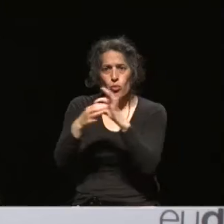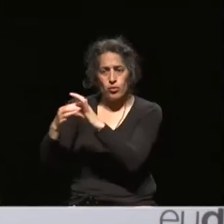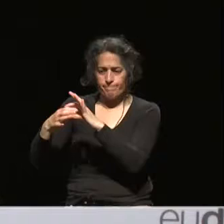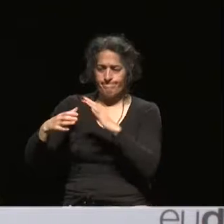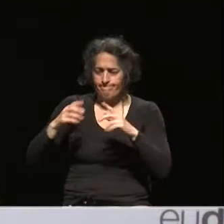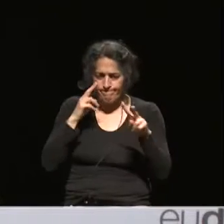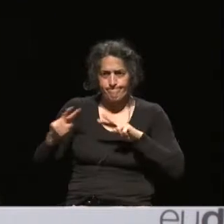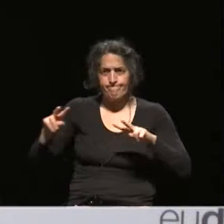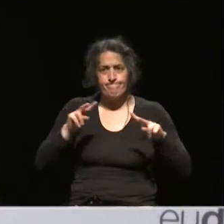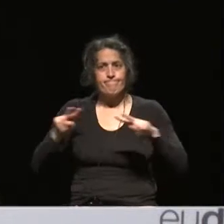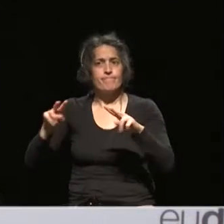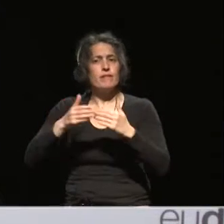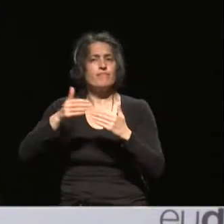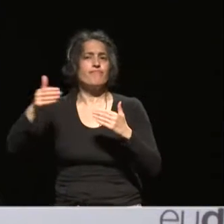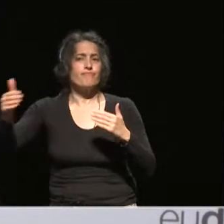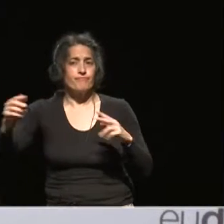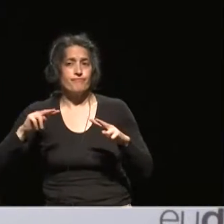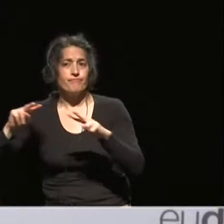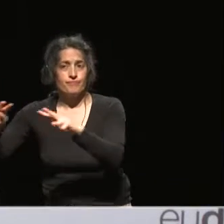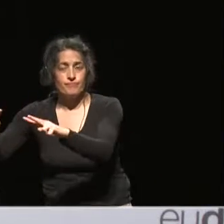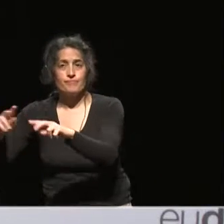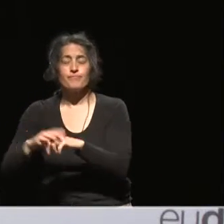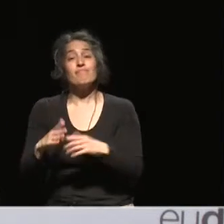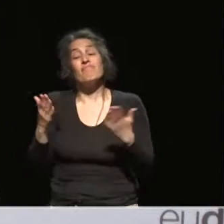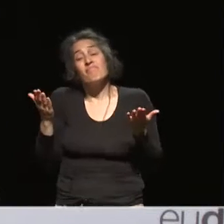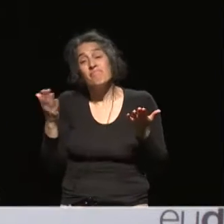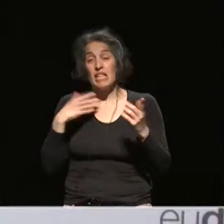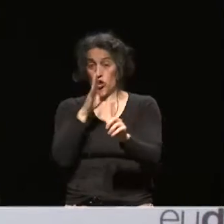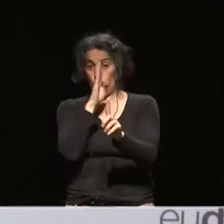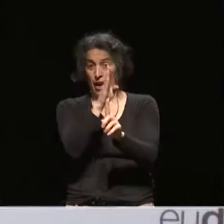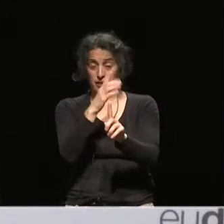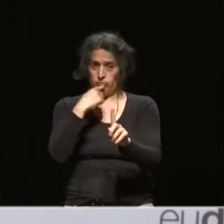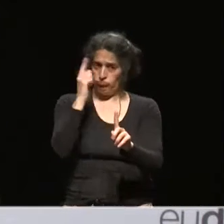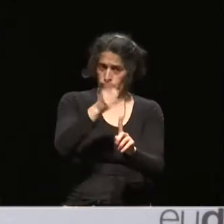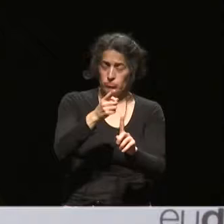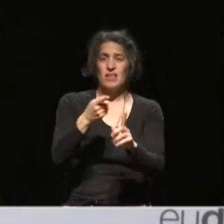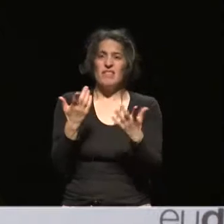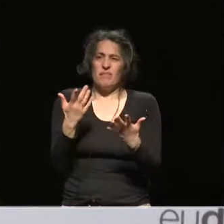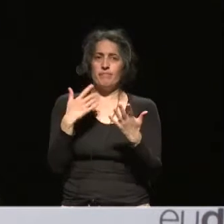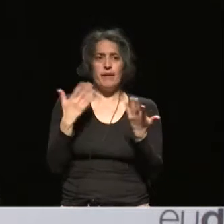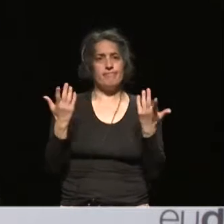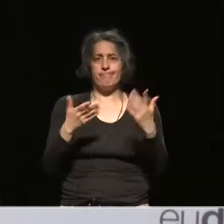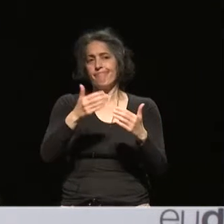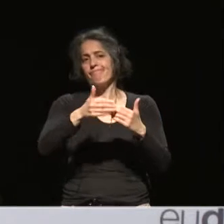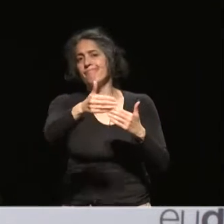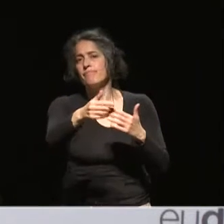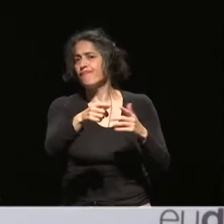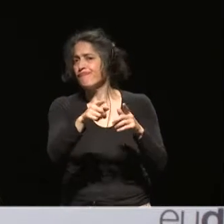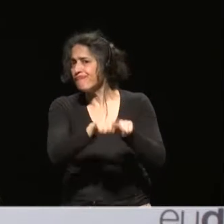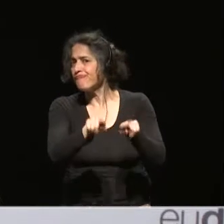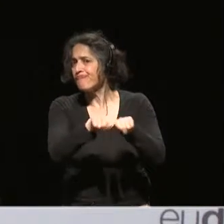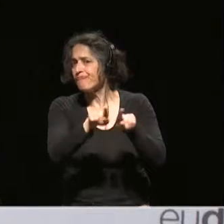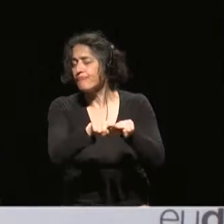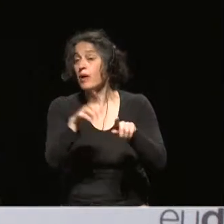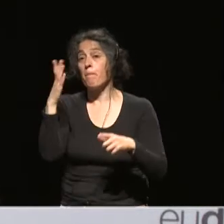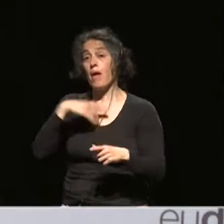fighting corruption may actually be more effective than direct ones. Thinking about Brazil as an example, there isn't a single anti-corruption agency, but